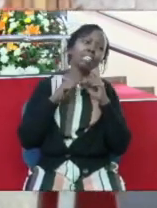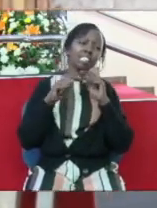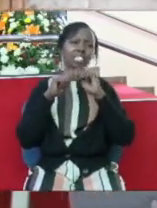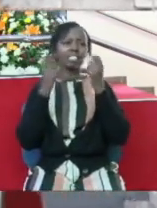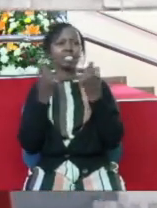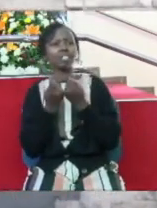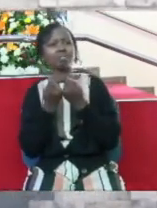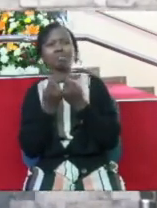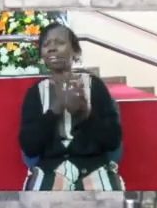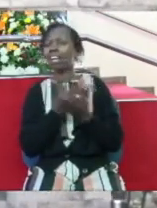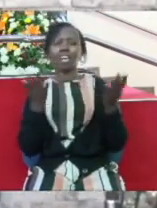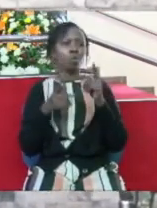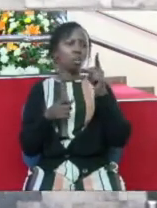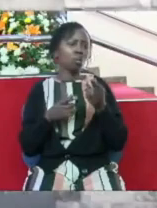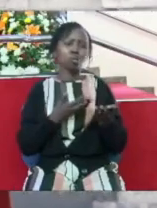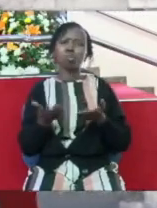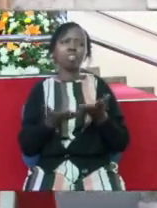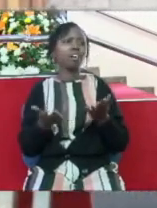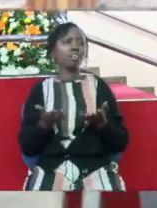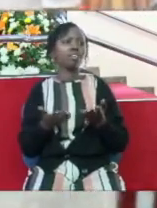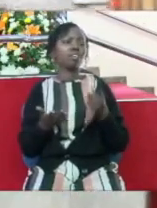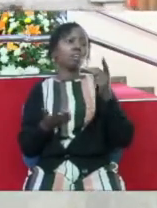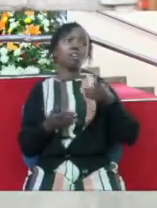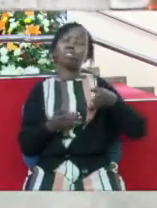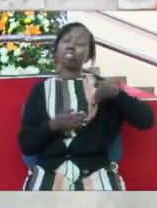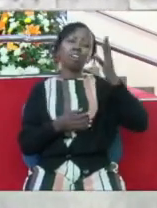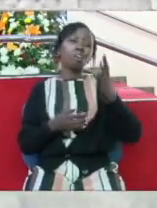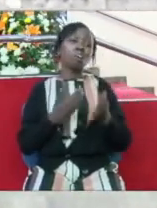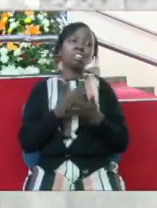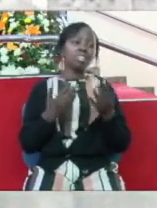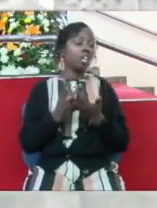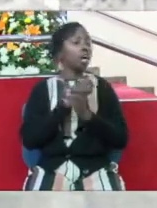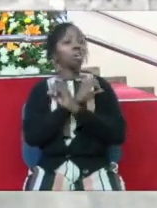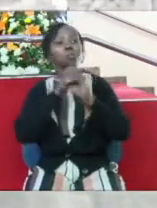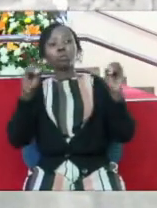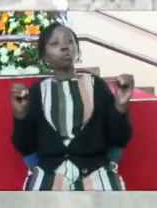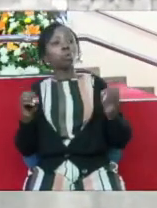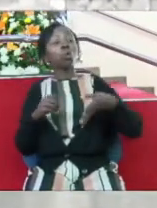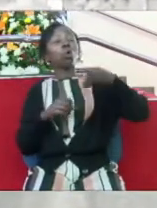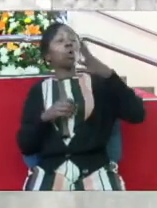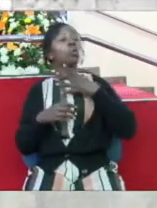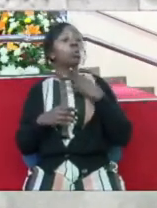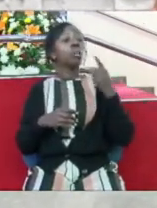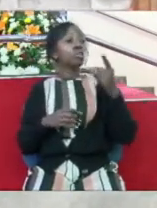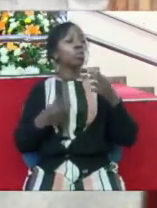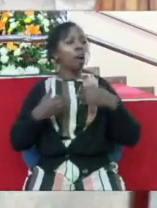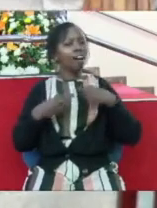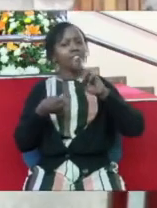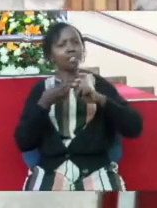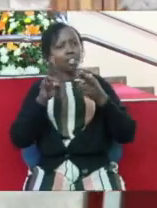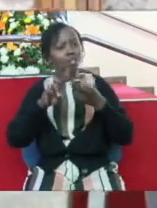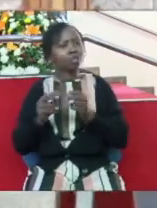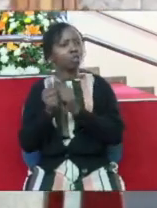are wherever. Uko kila mahali. Imagine God doesn't care. Lakini Mungu hajali hiyo. He wants intimacy with all. Anataka ule ambaye